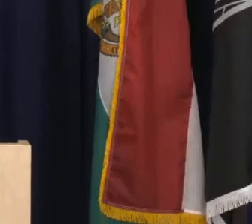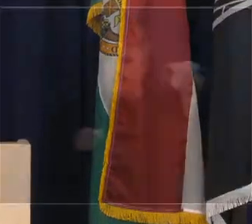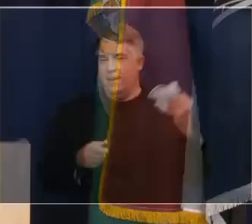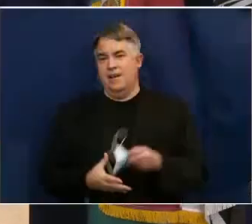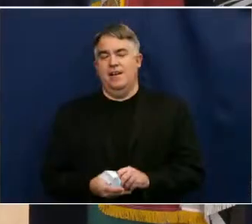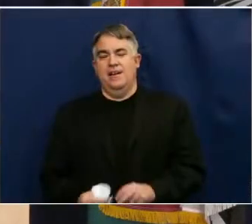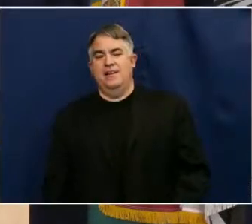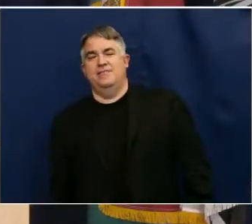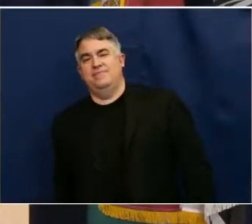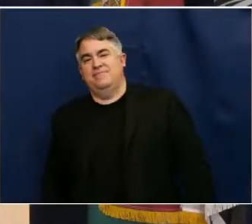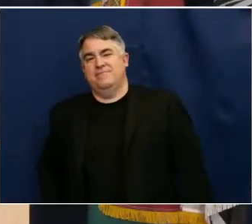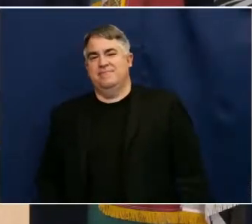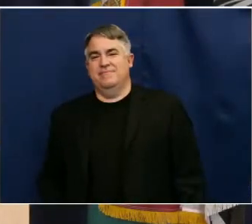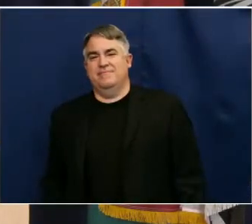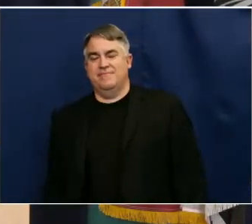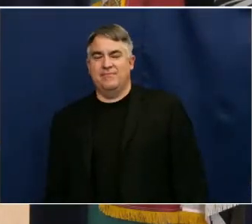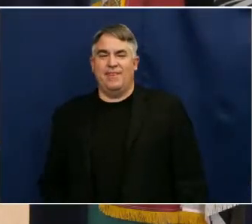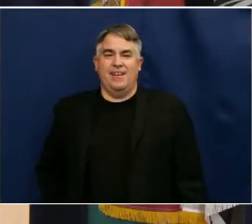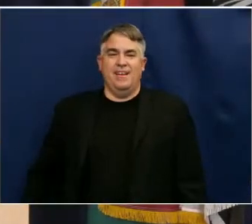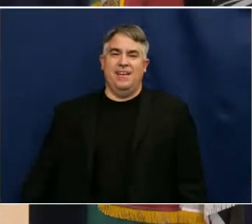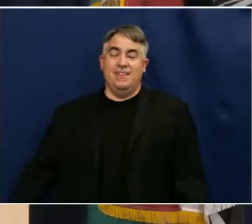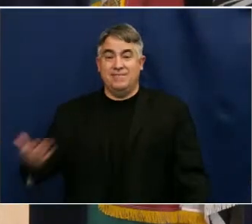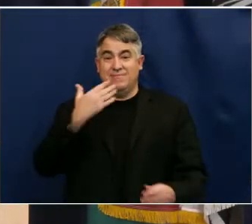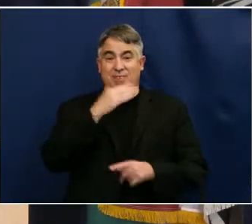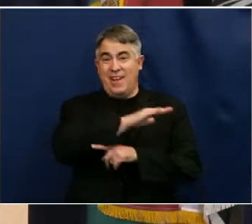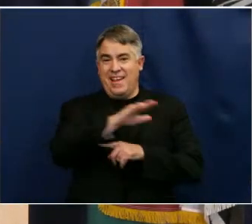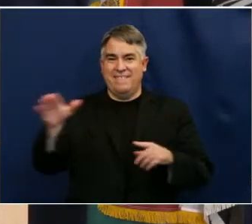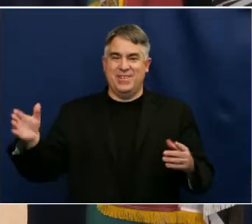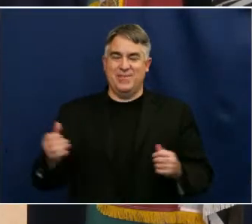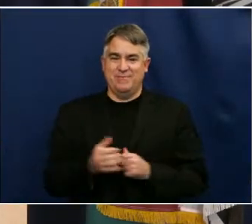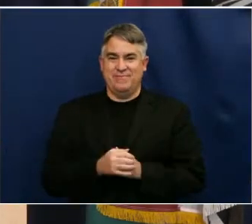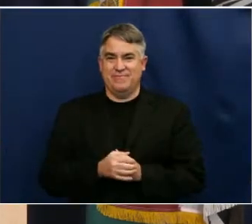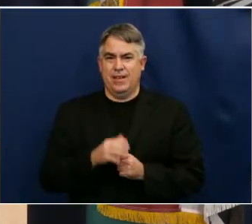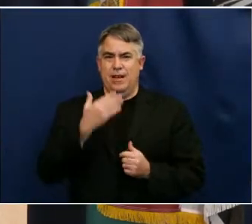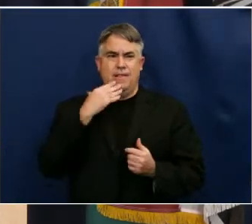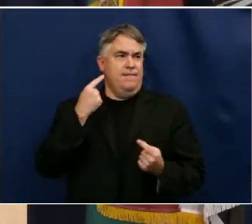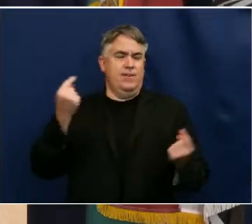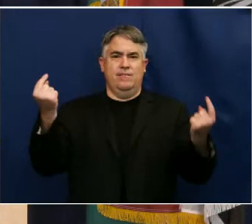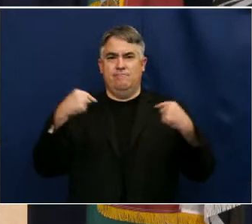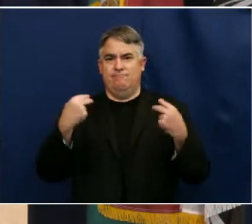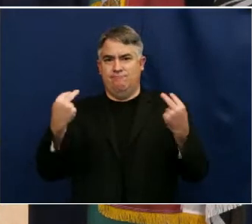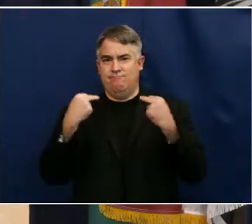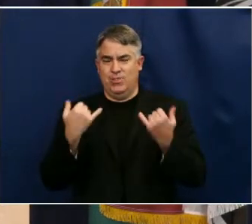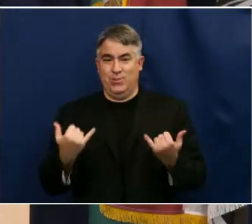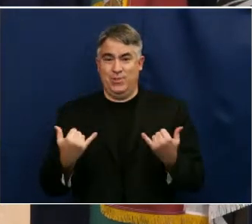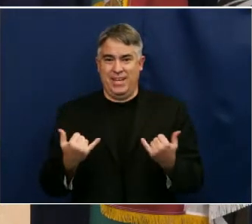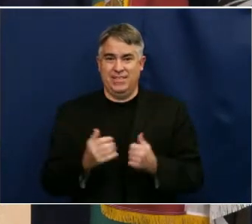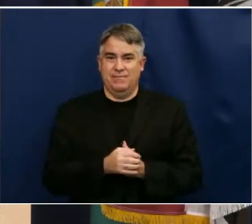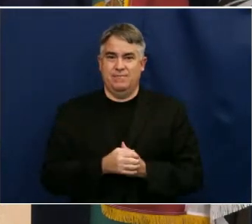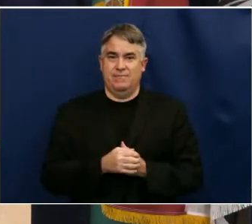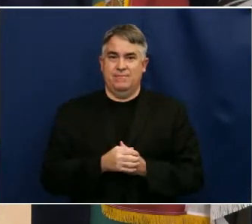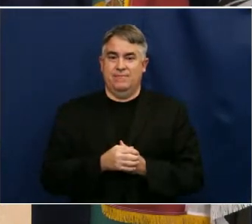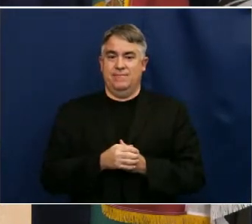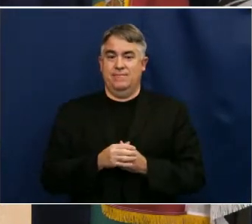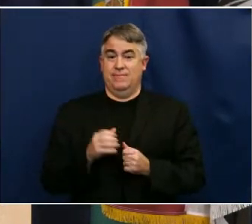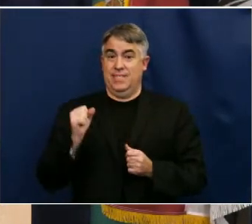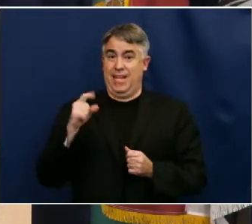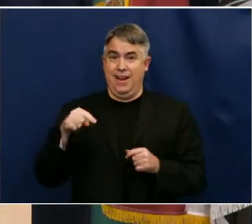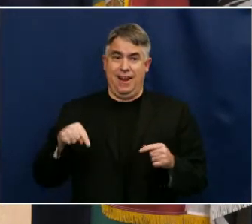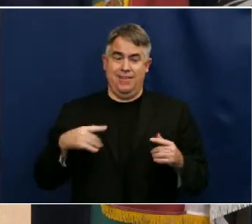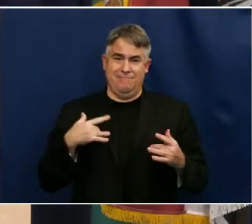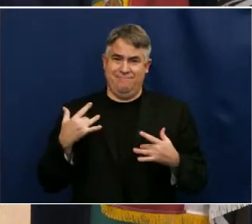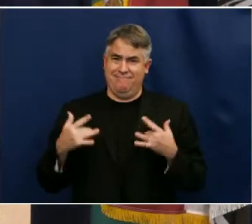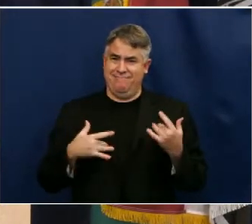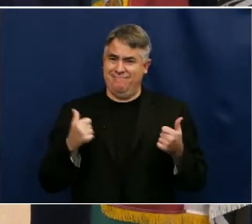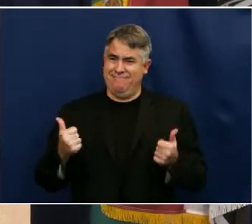Good afternoon. Thank you for joining us today for our COVID-19 media update. San Diego continues to head in the right direction. We continue to see